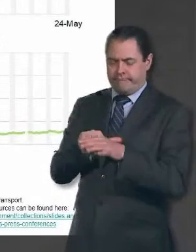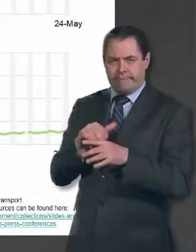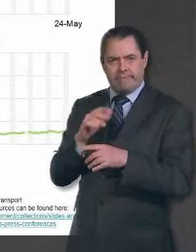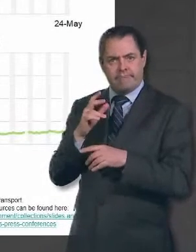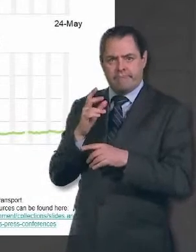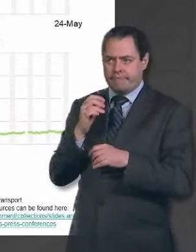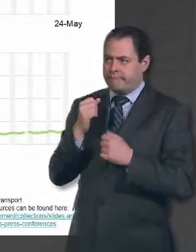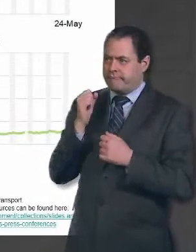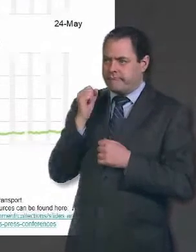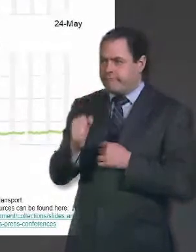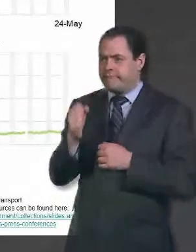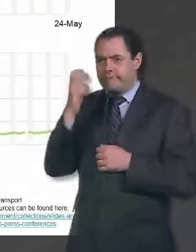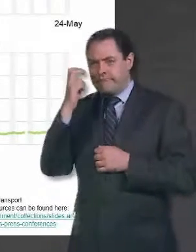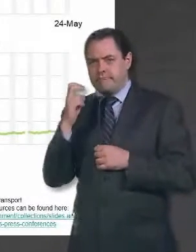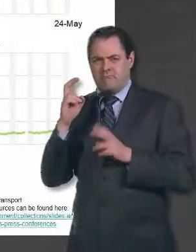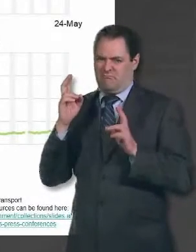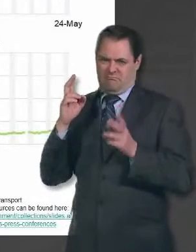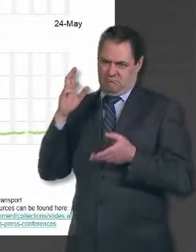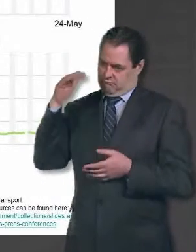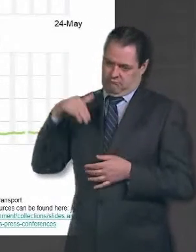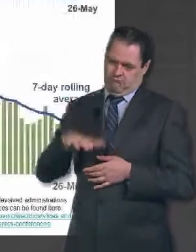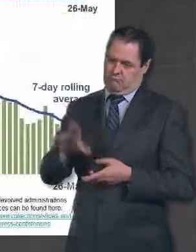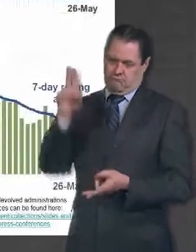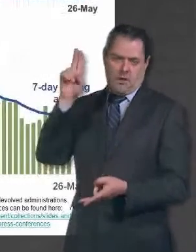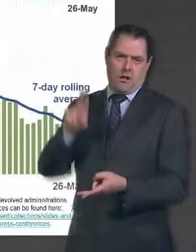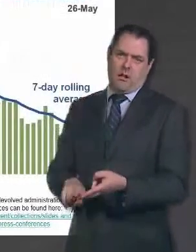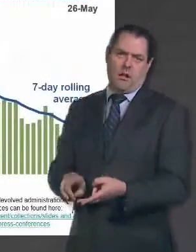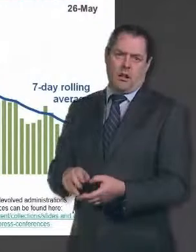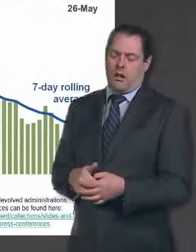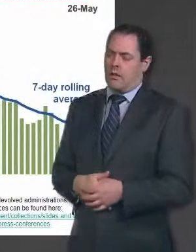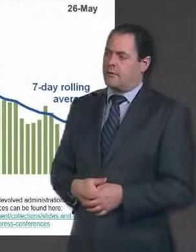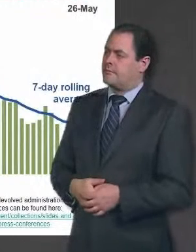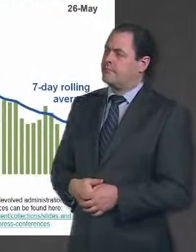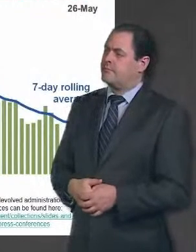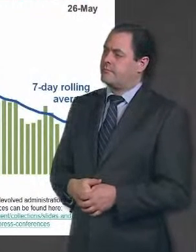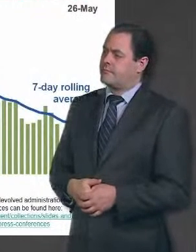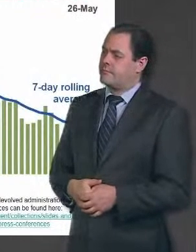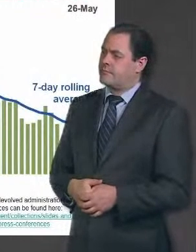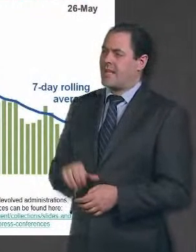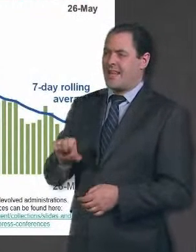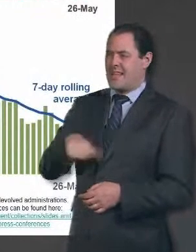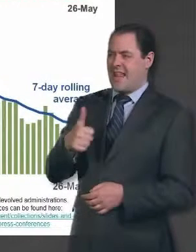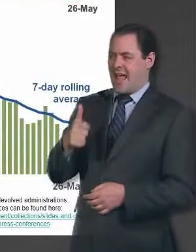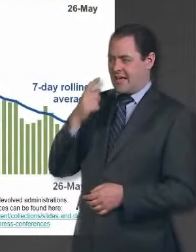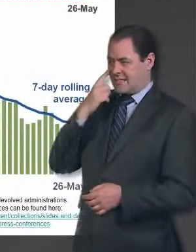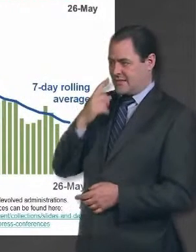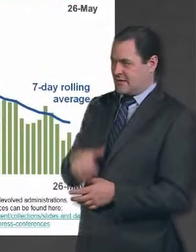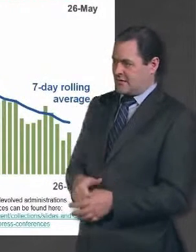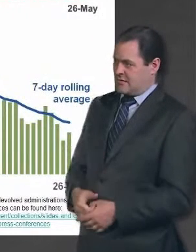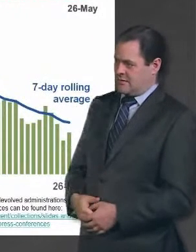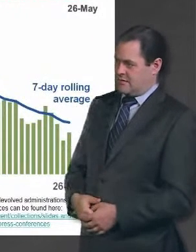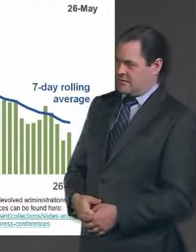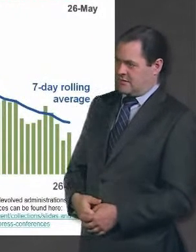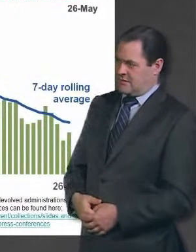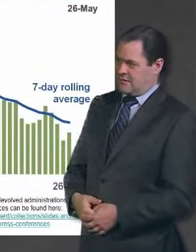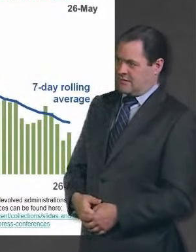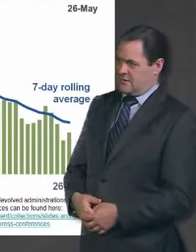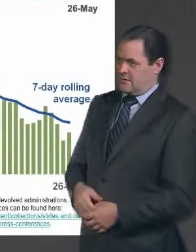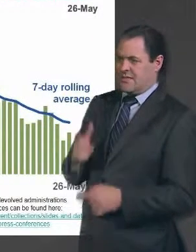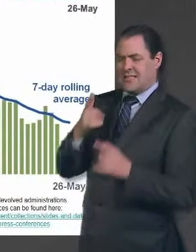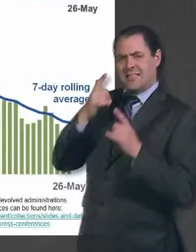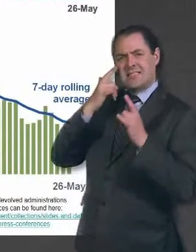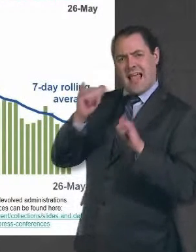transport recently. The next slide shows numbers of tests and numbers of